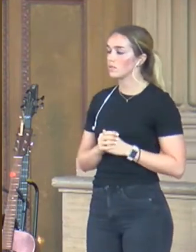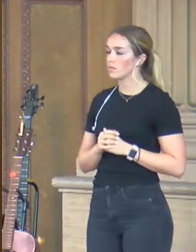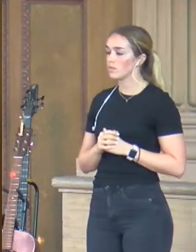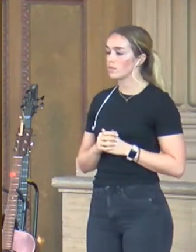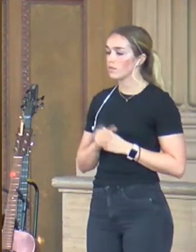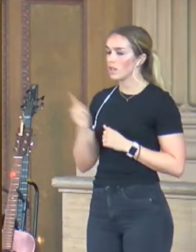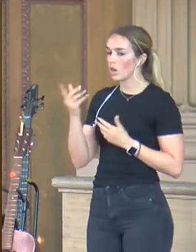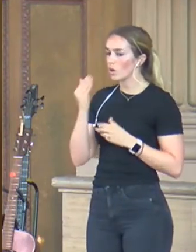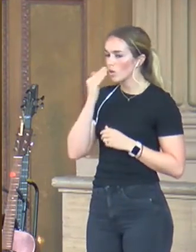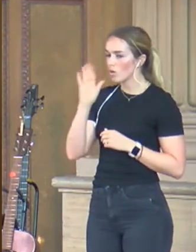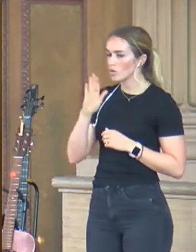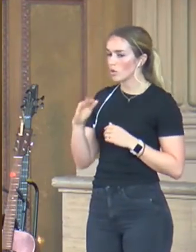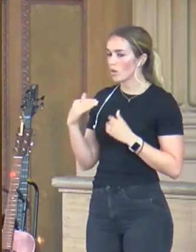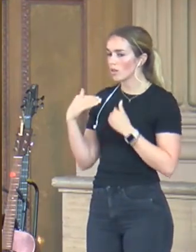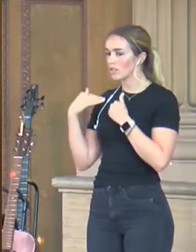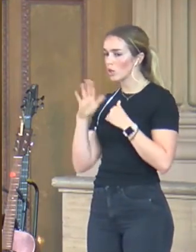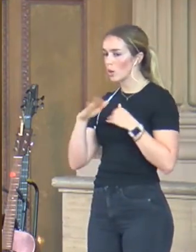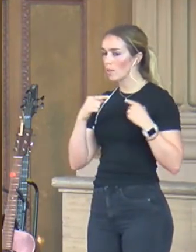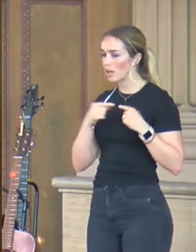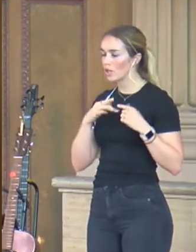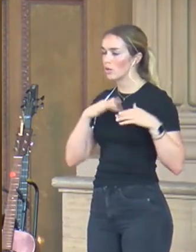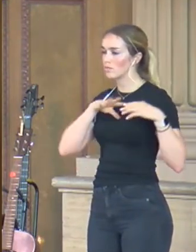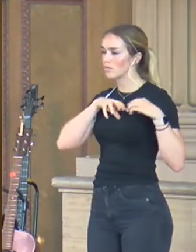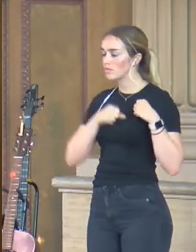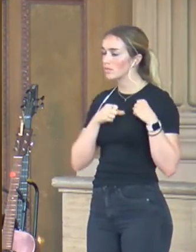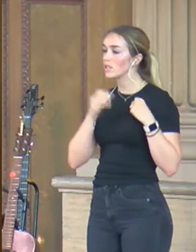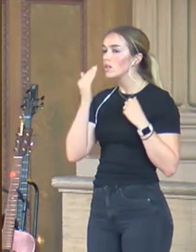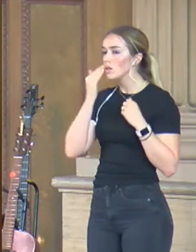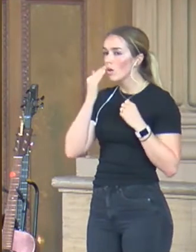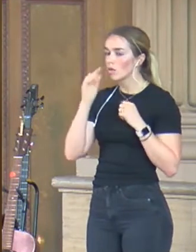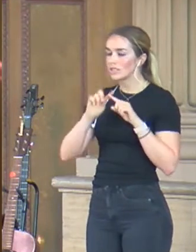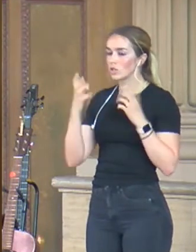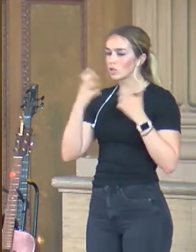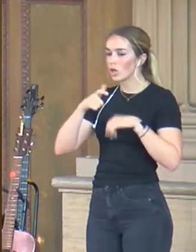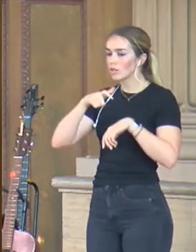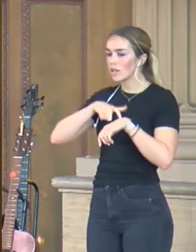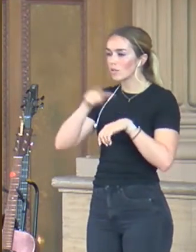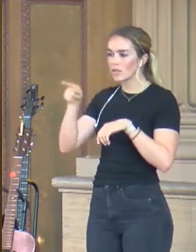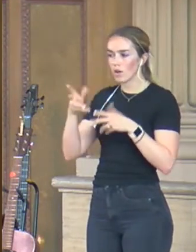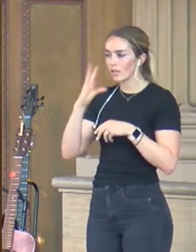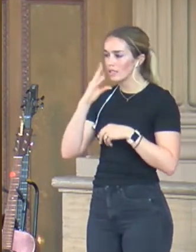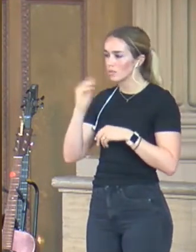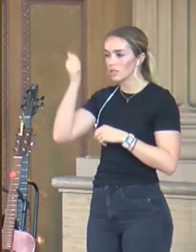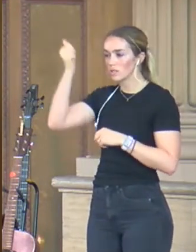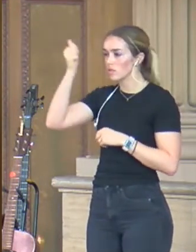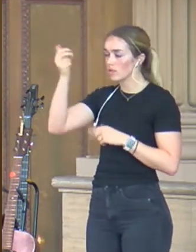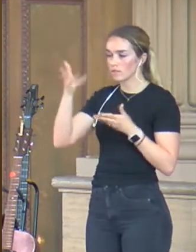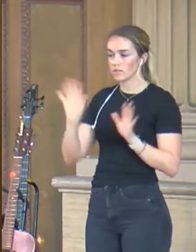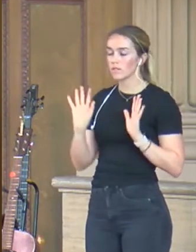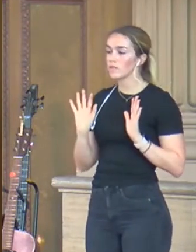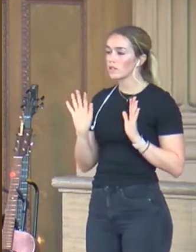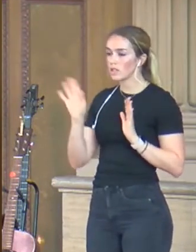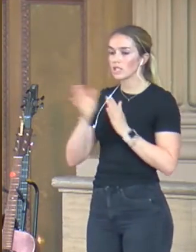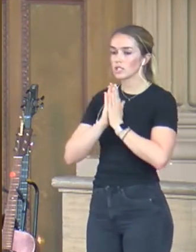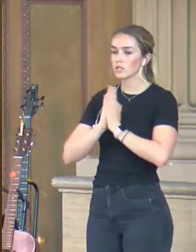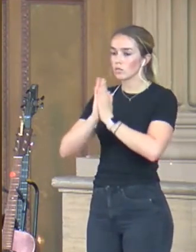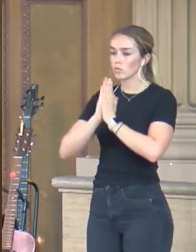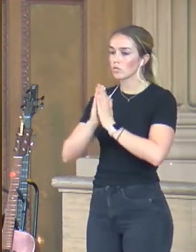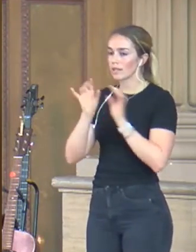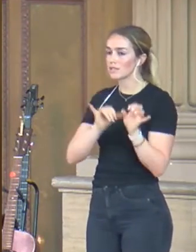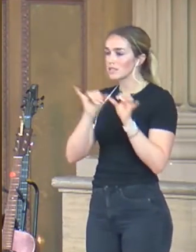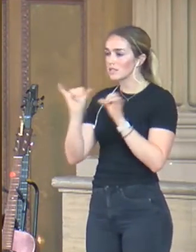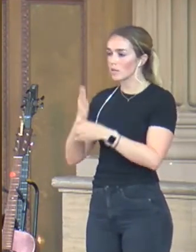He knows your sorrow and your pain. He knows the darkness because he's been through it. He's prayed this too